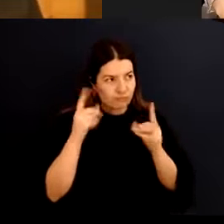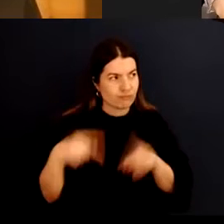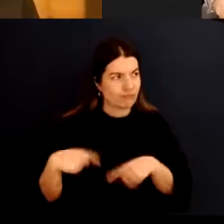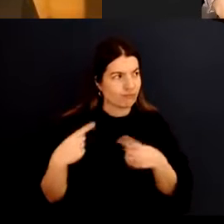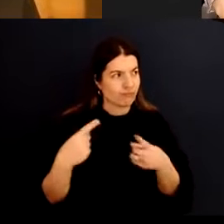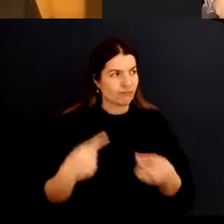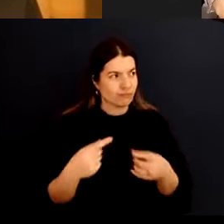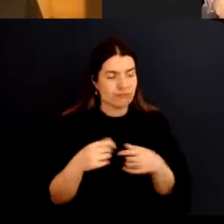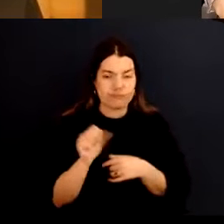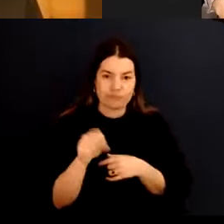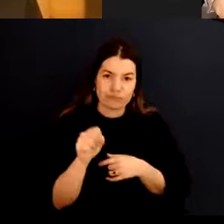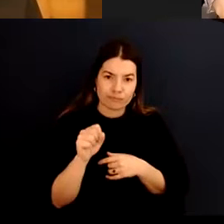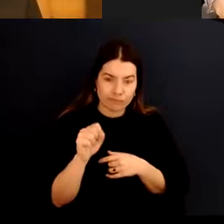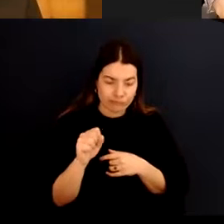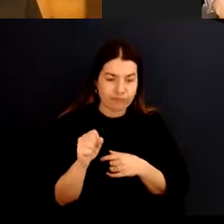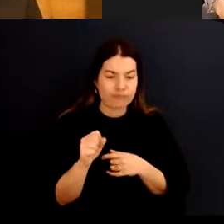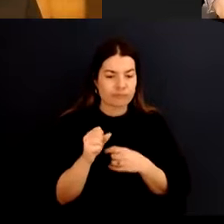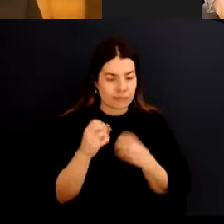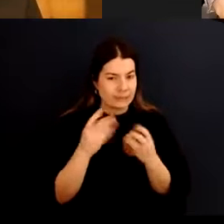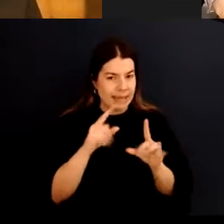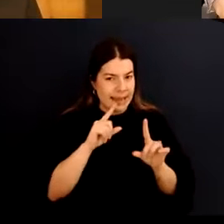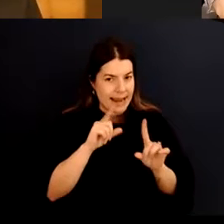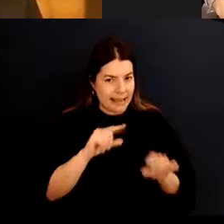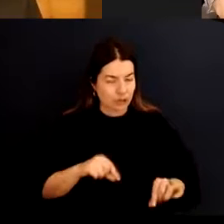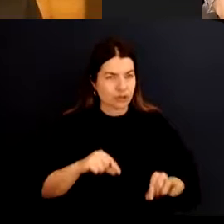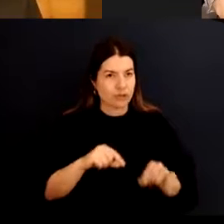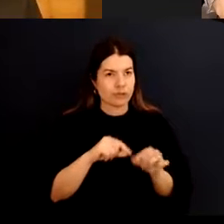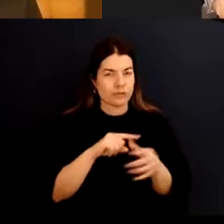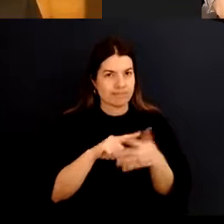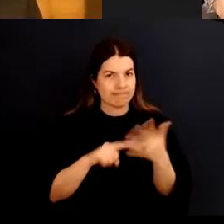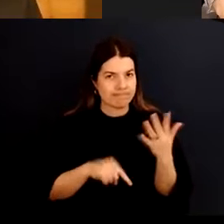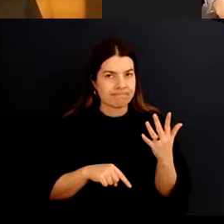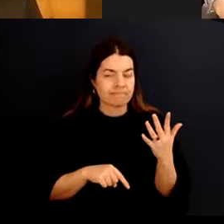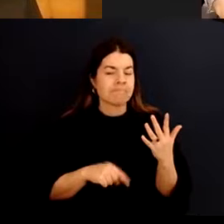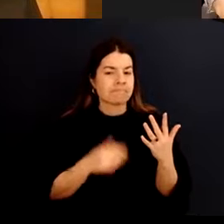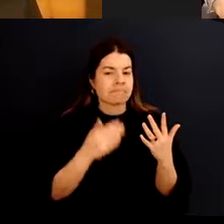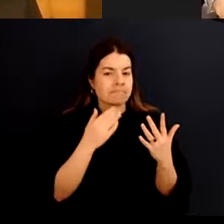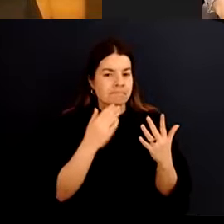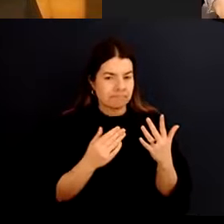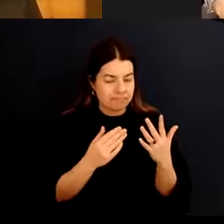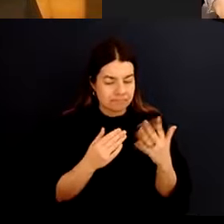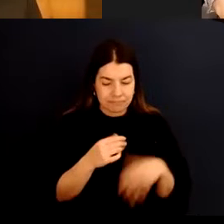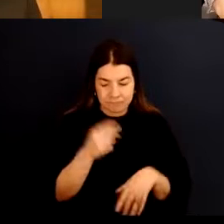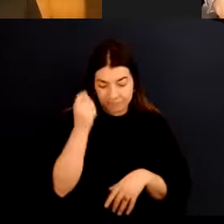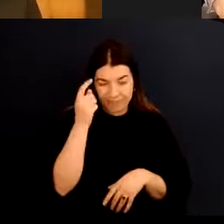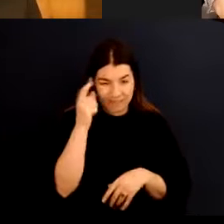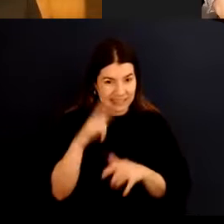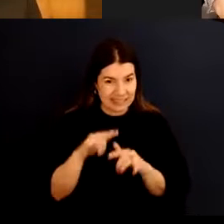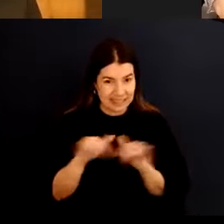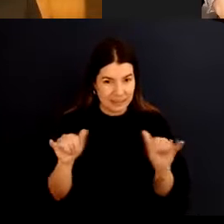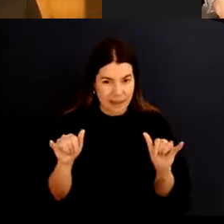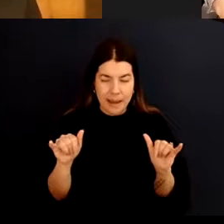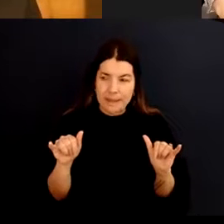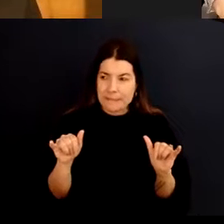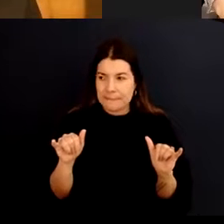and all the answers have been rather good. But at the same time, I don't know